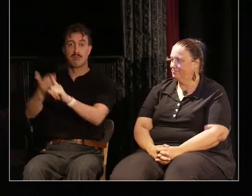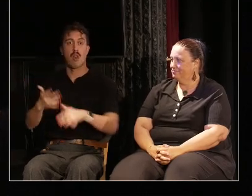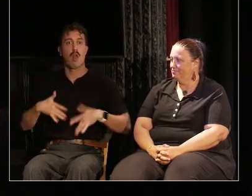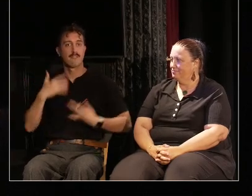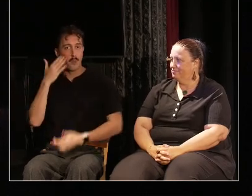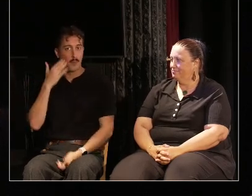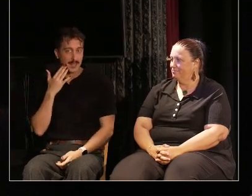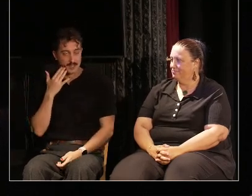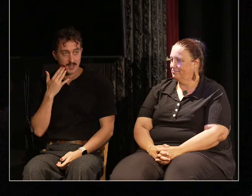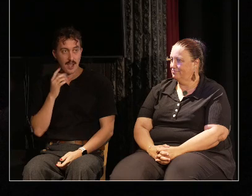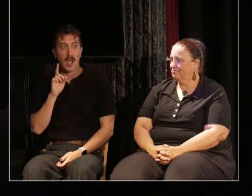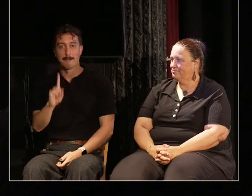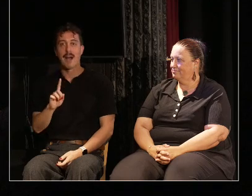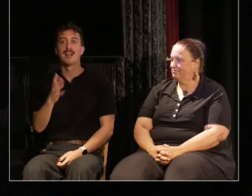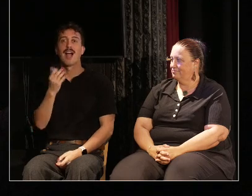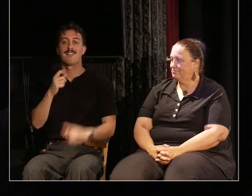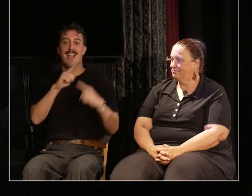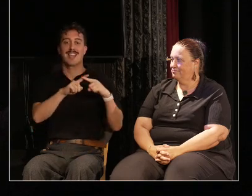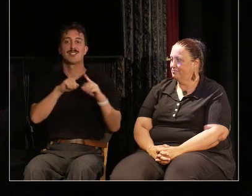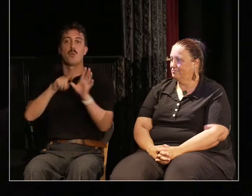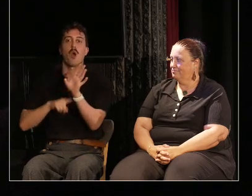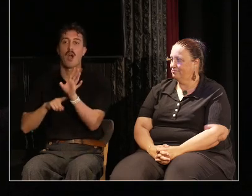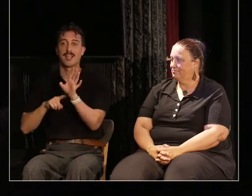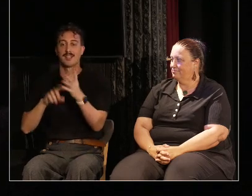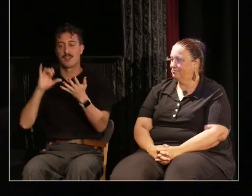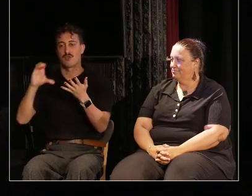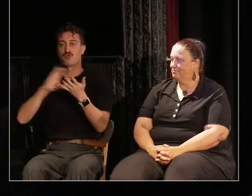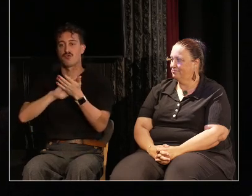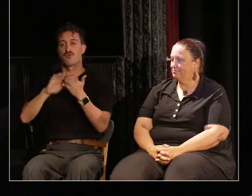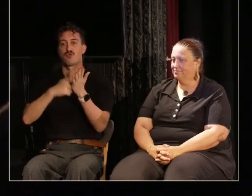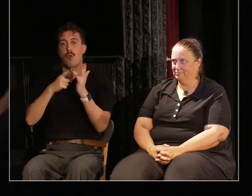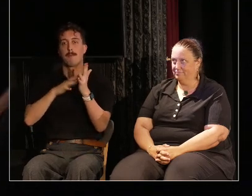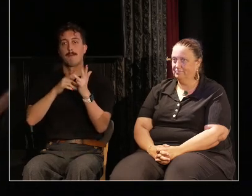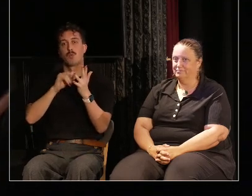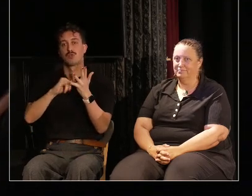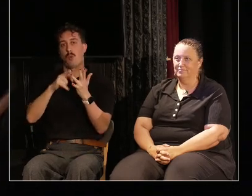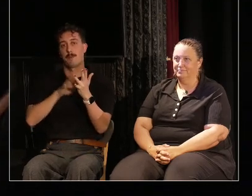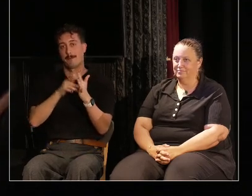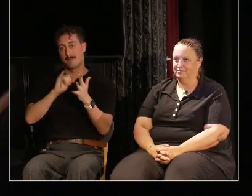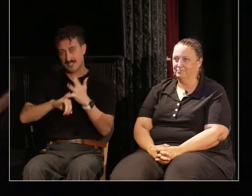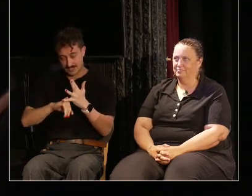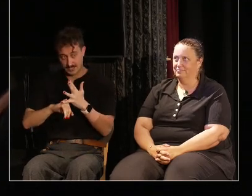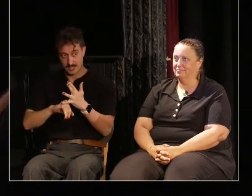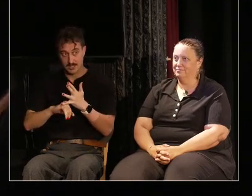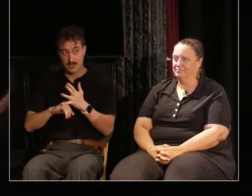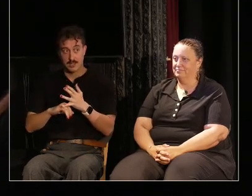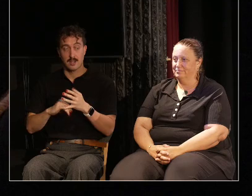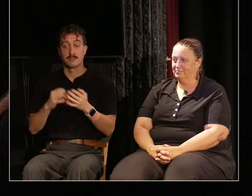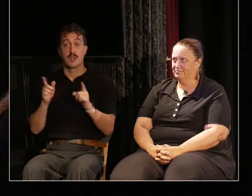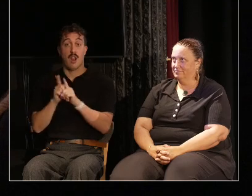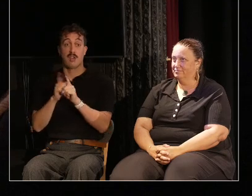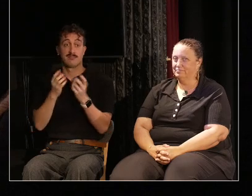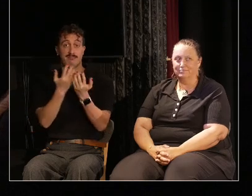although I have XY chromosomes. Like many intersex people, surgery was performed on